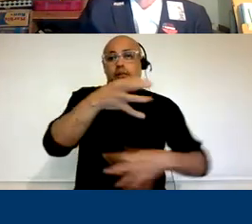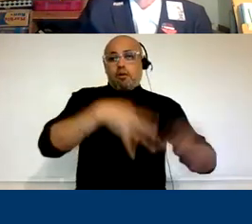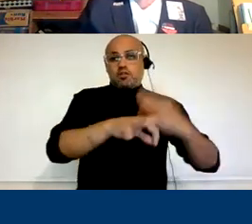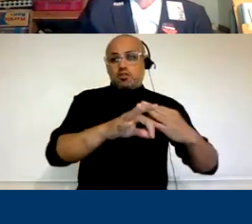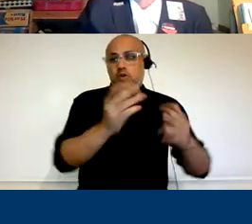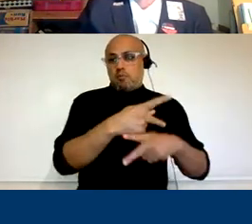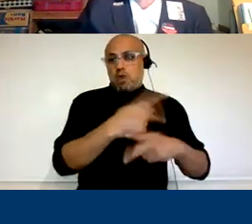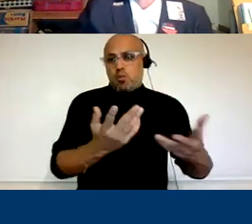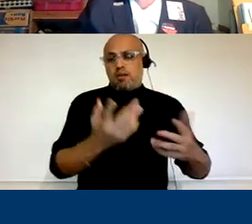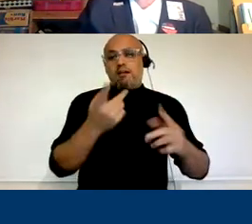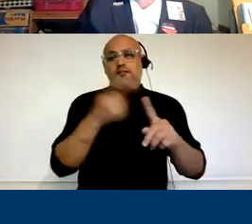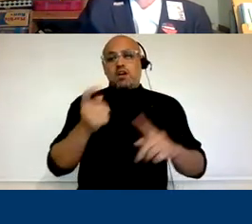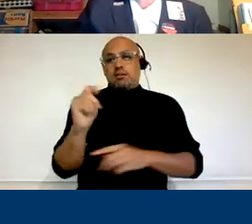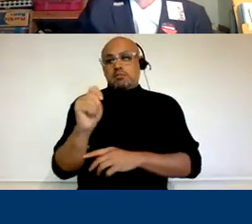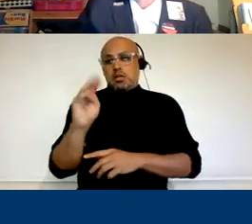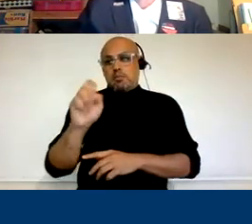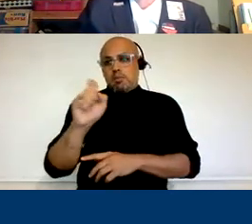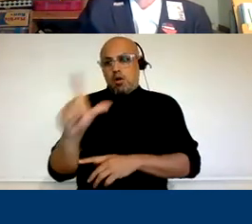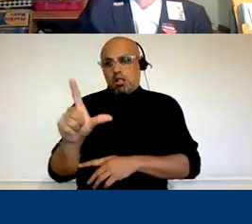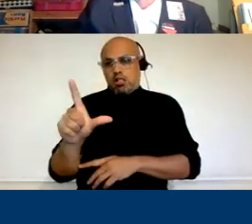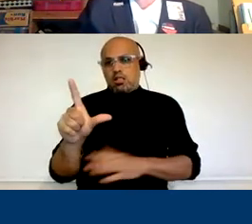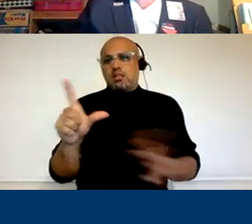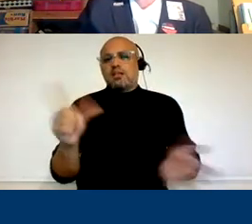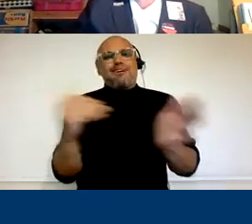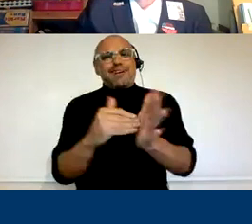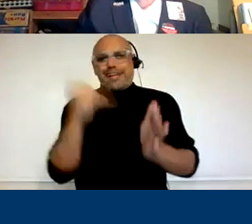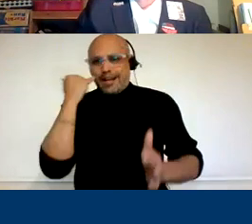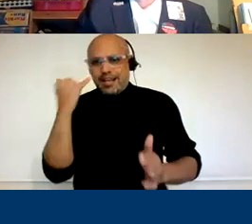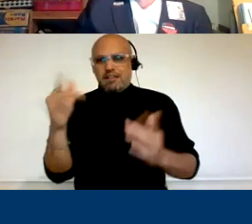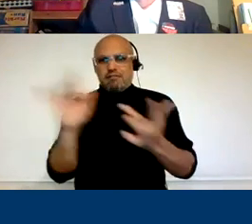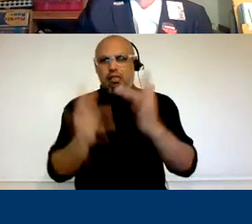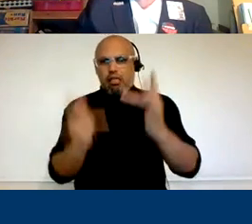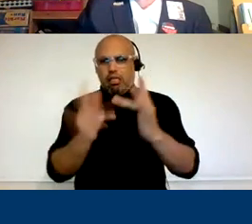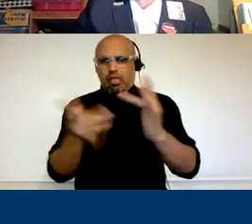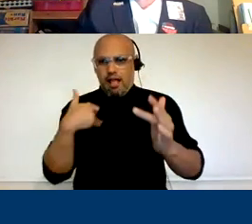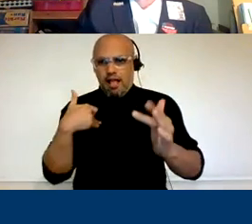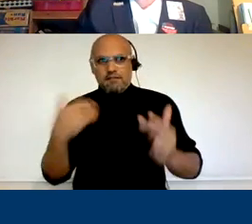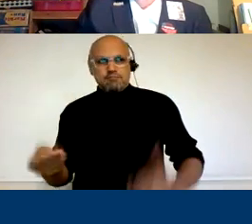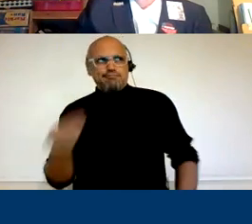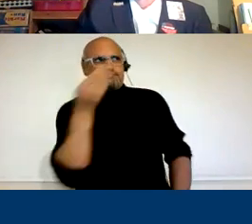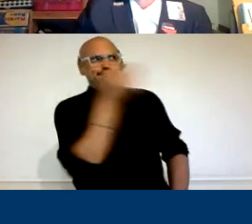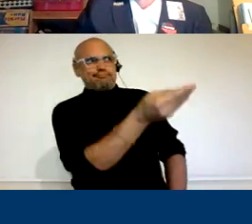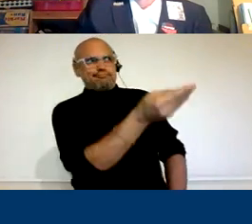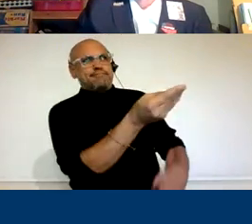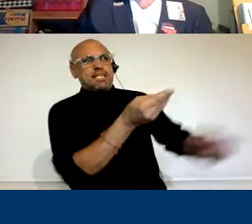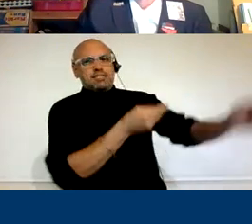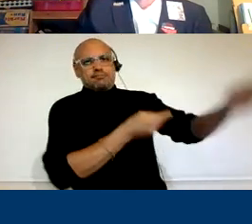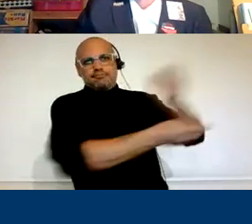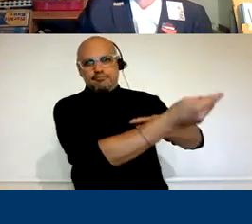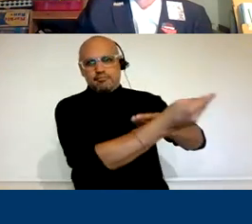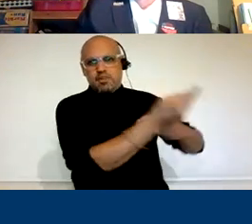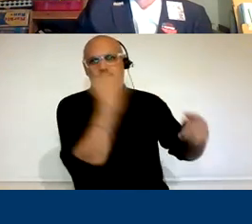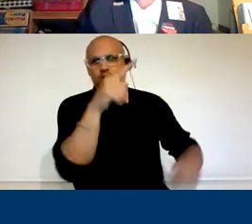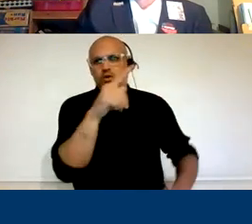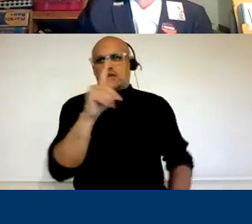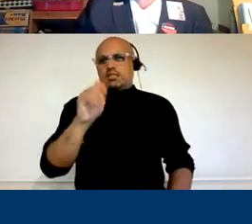T-Mobile. Therefore, if you have connectivity issue, just return the Verizon and the school will provide you with the T-Mobile hotspot. So you shouldn't have